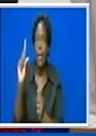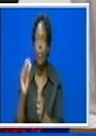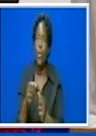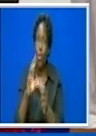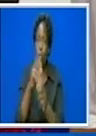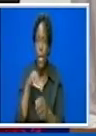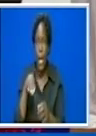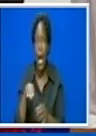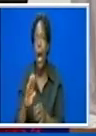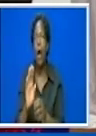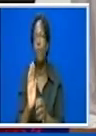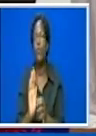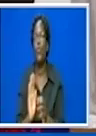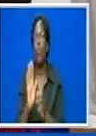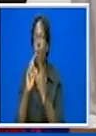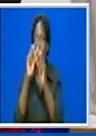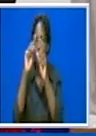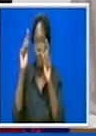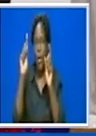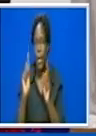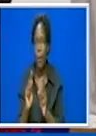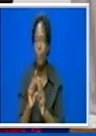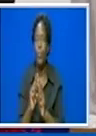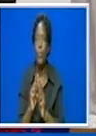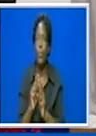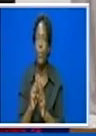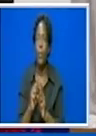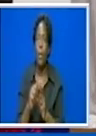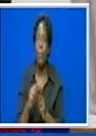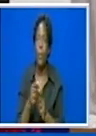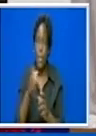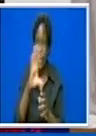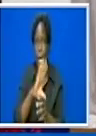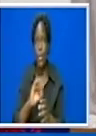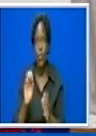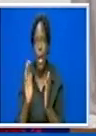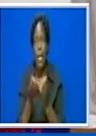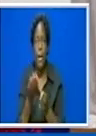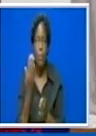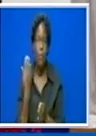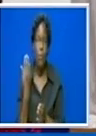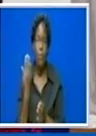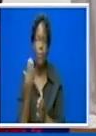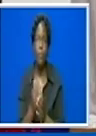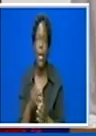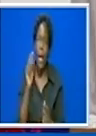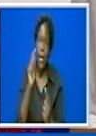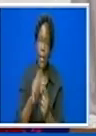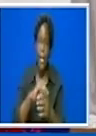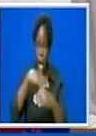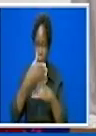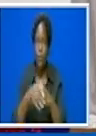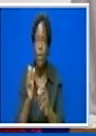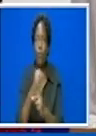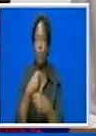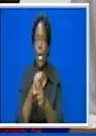frame. Uh-huh. So the frame, we had the frame just as we had it. And then after you've made your